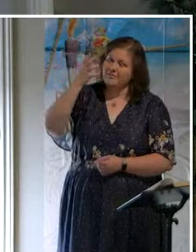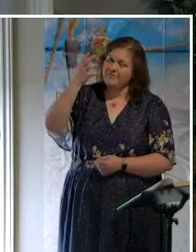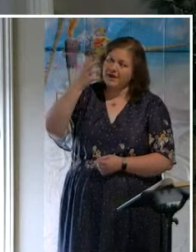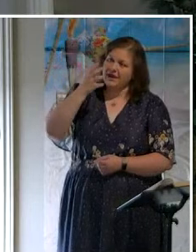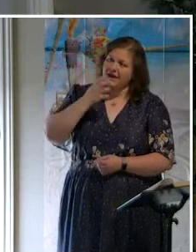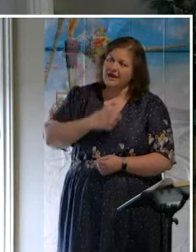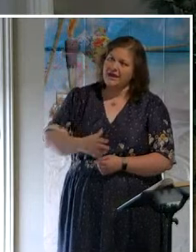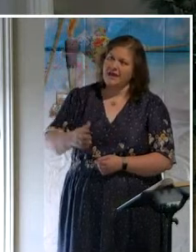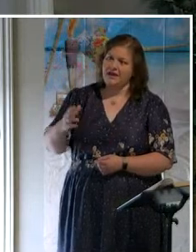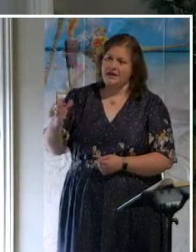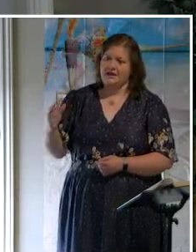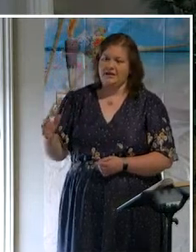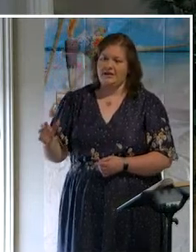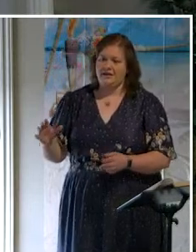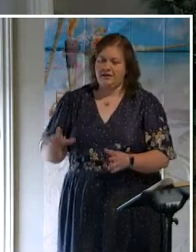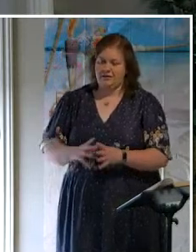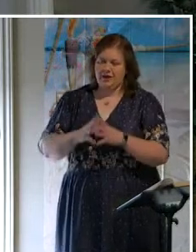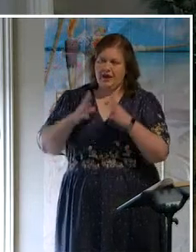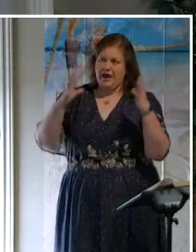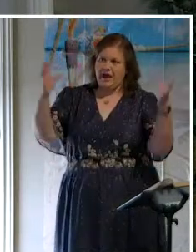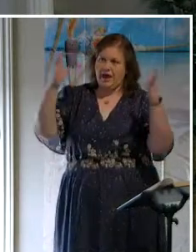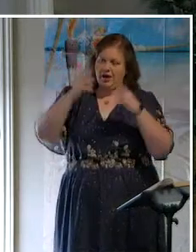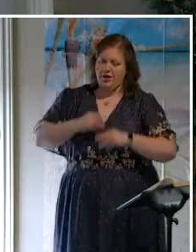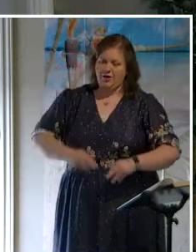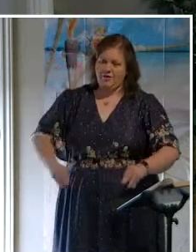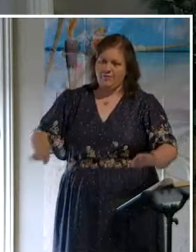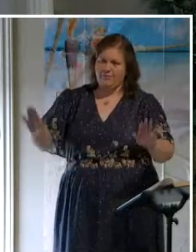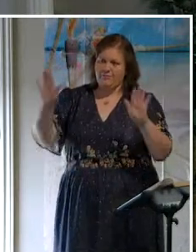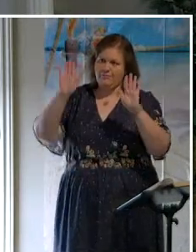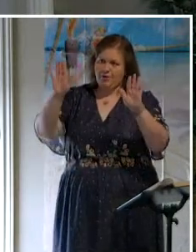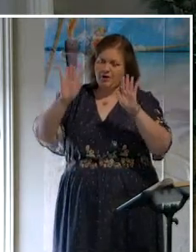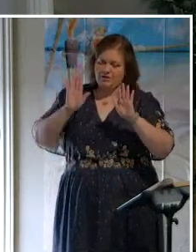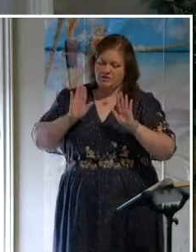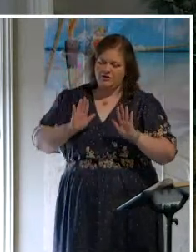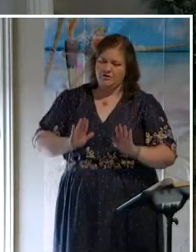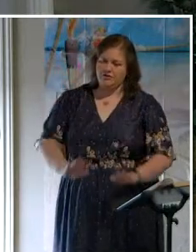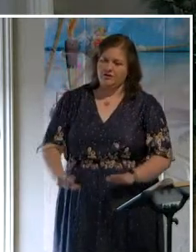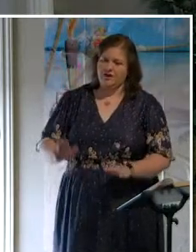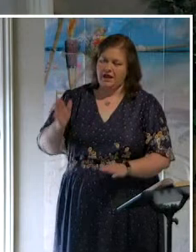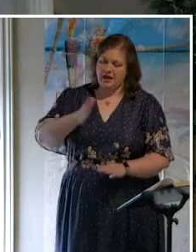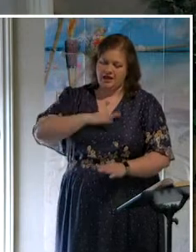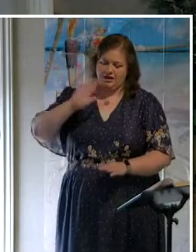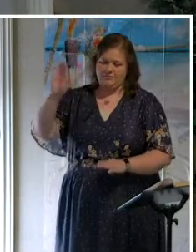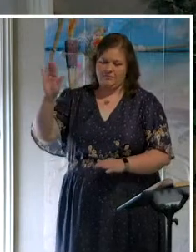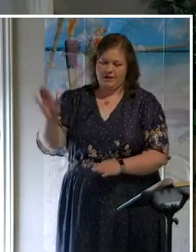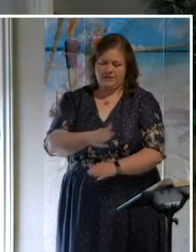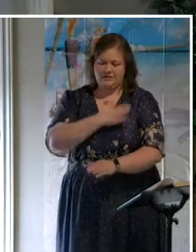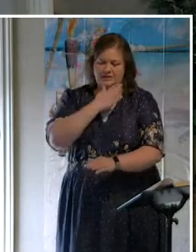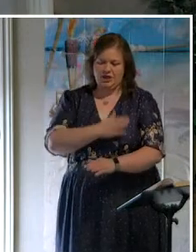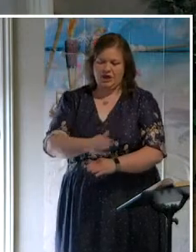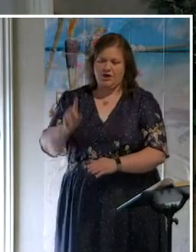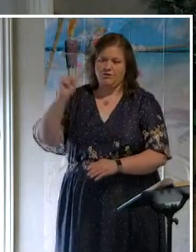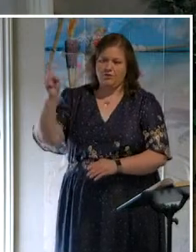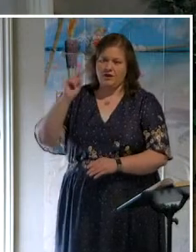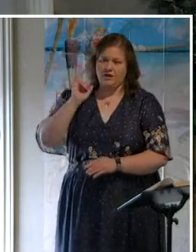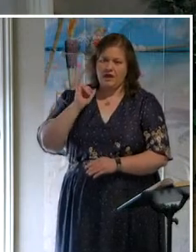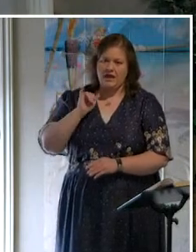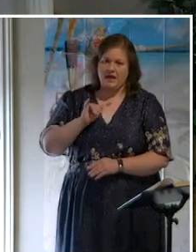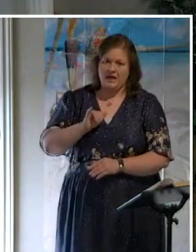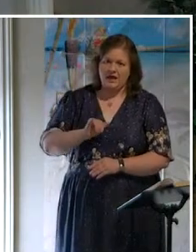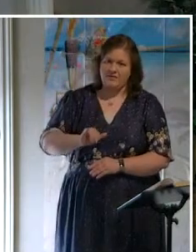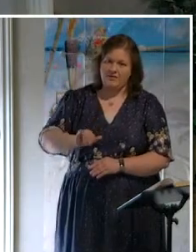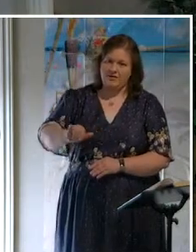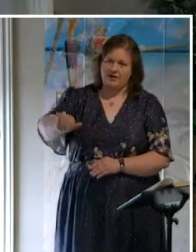amazed. How marvelous, how wonderful, and my song shall ever